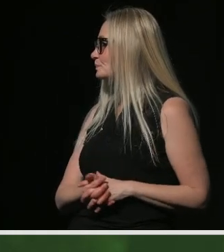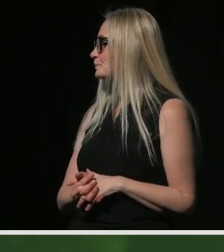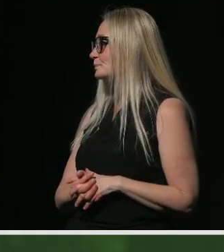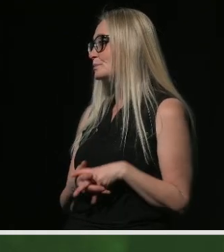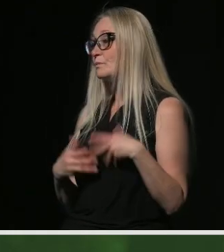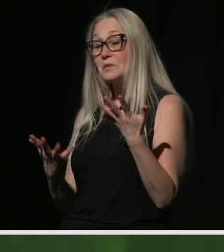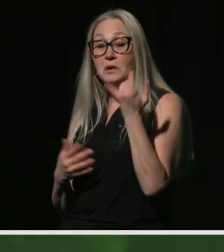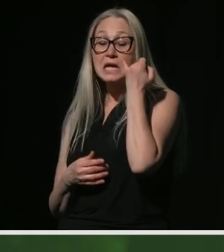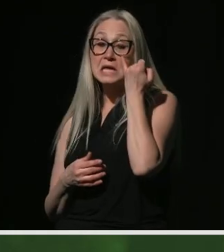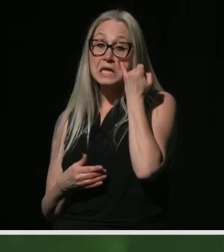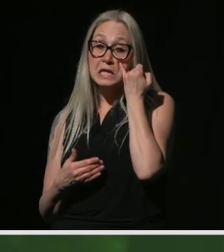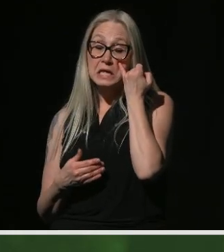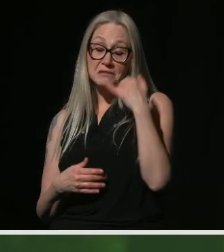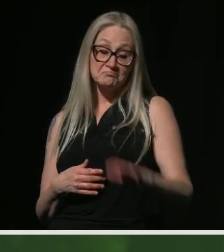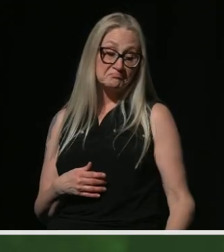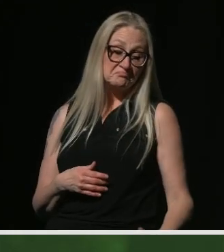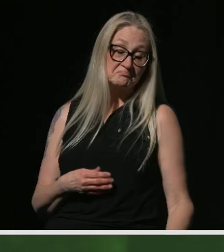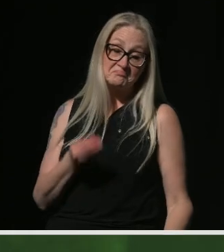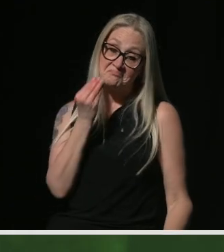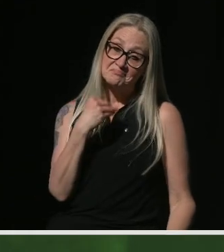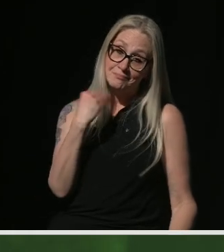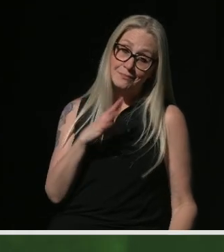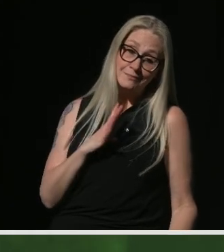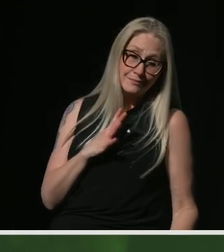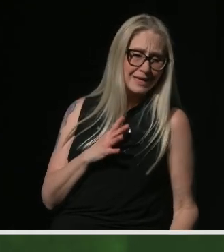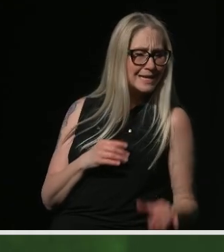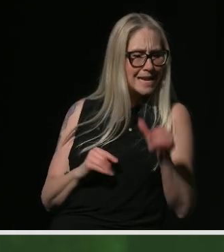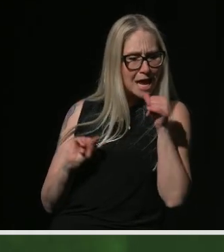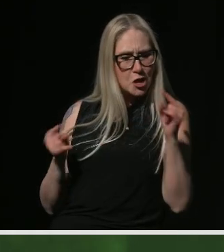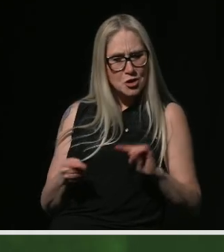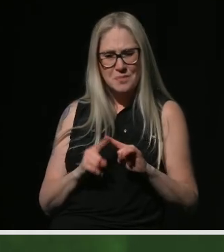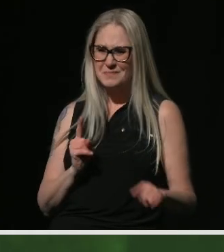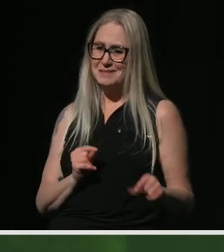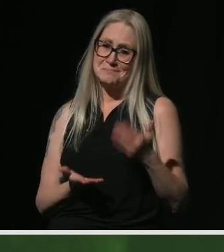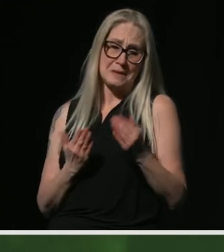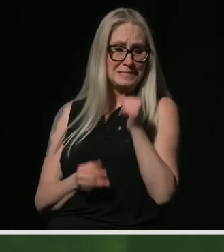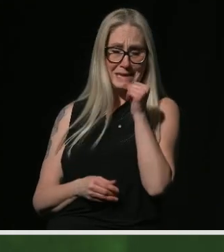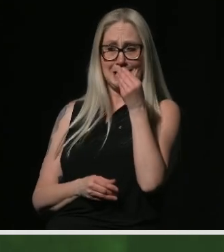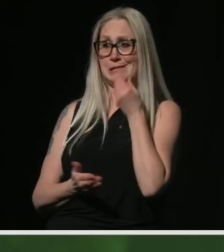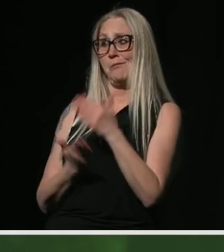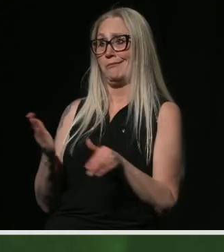So if a toddler eats it, it won't hurt them, but they probably won't do it again.